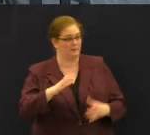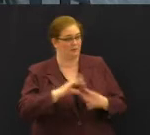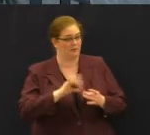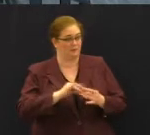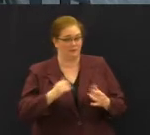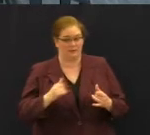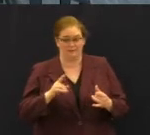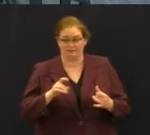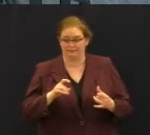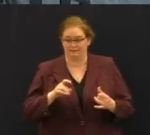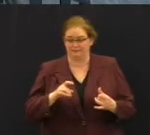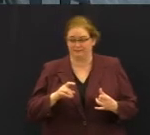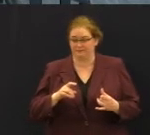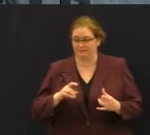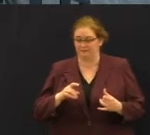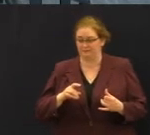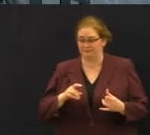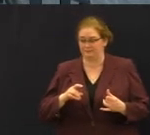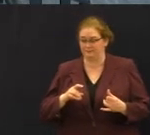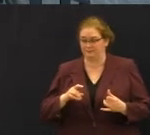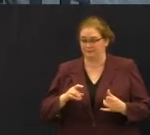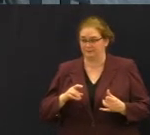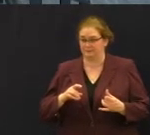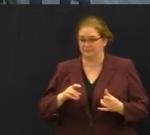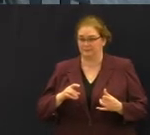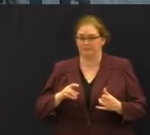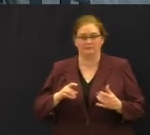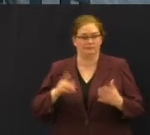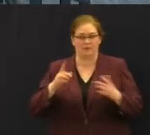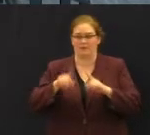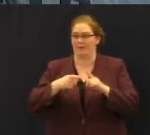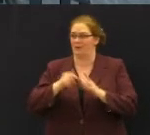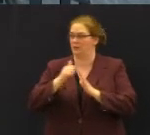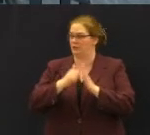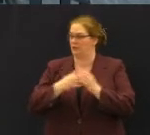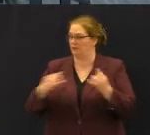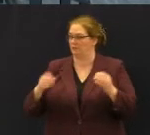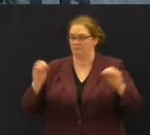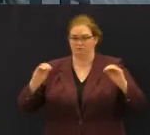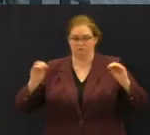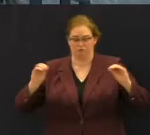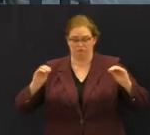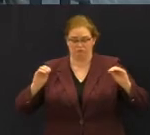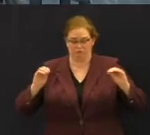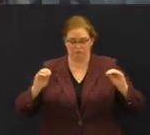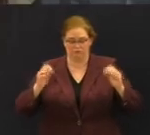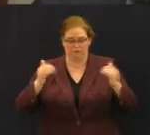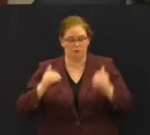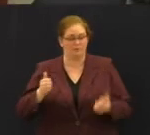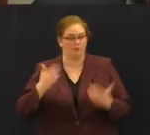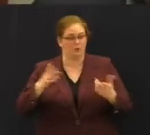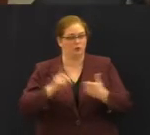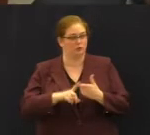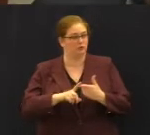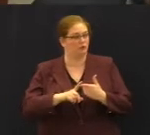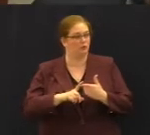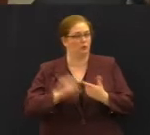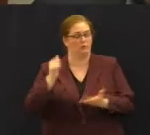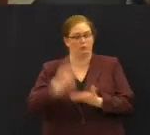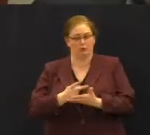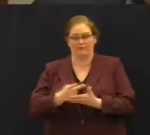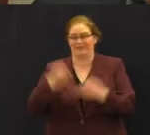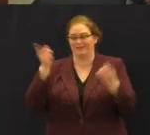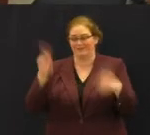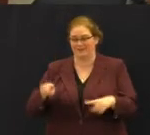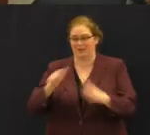today on agenda items? This is. Seeing none, is there a motion to approve the